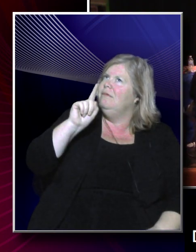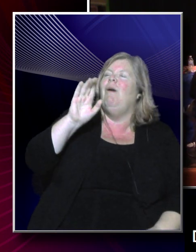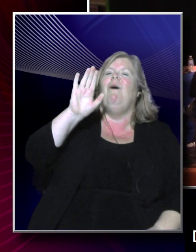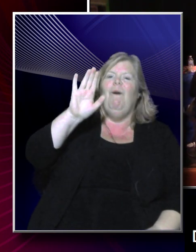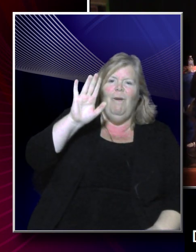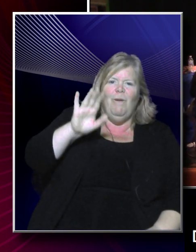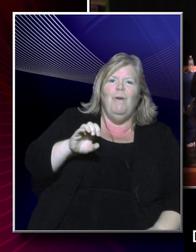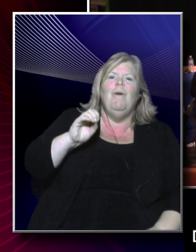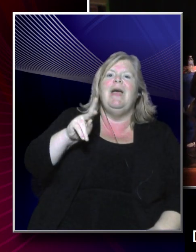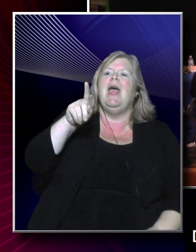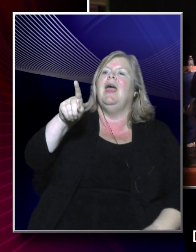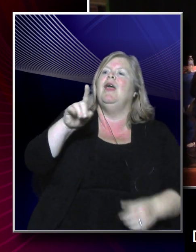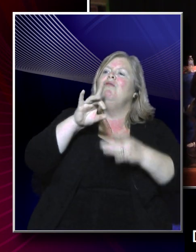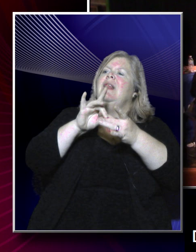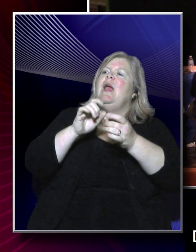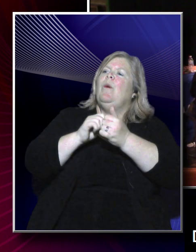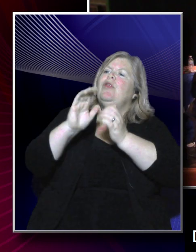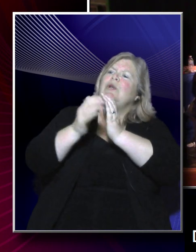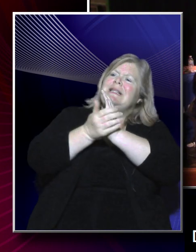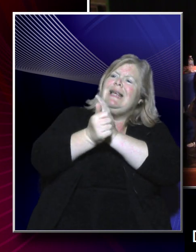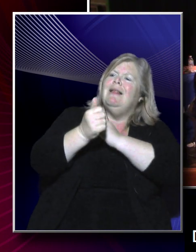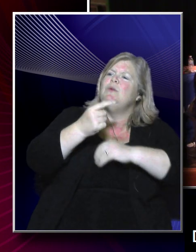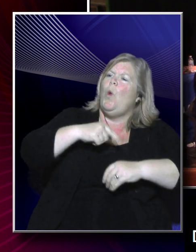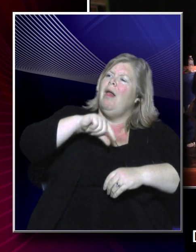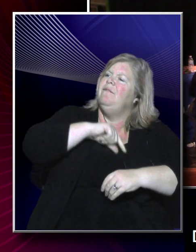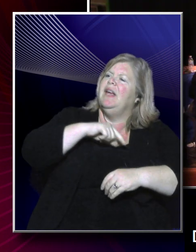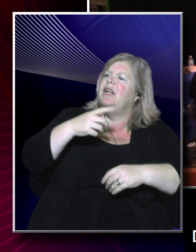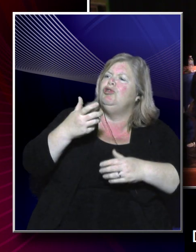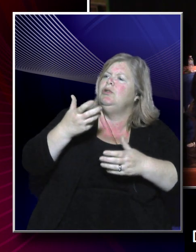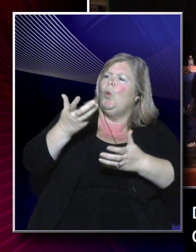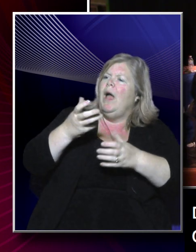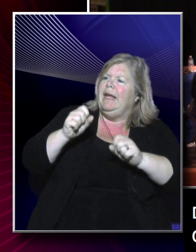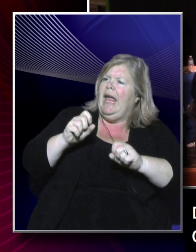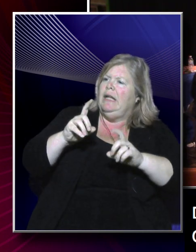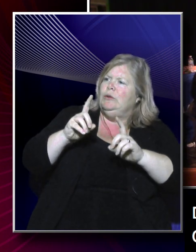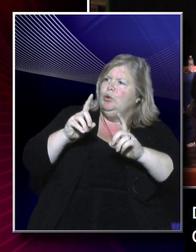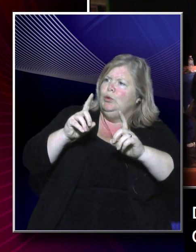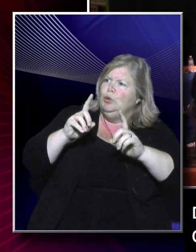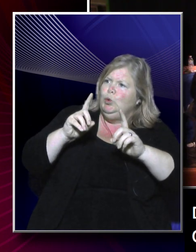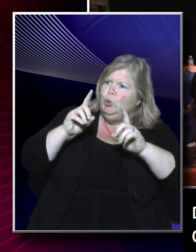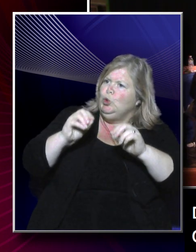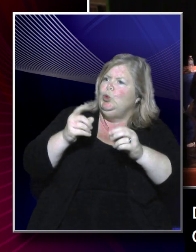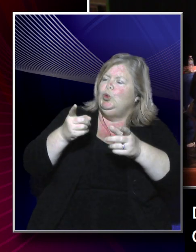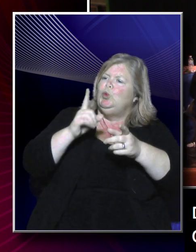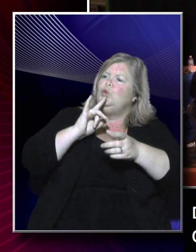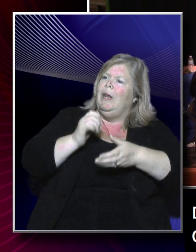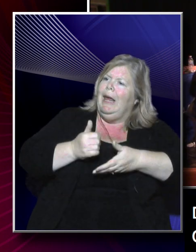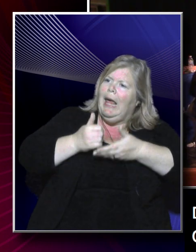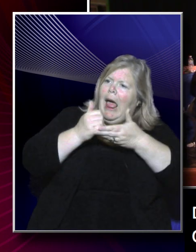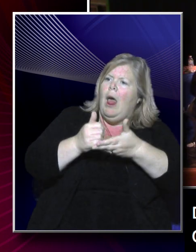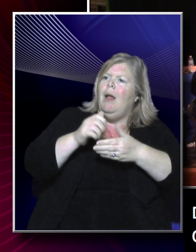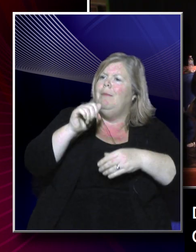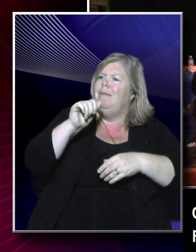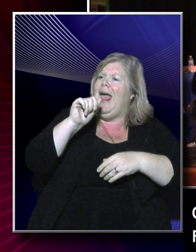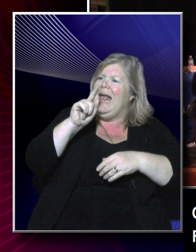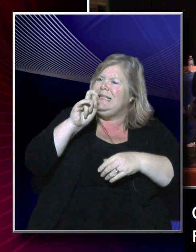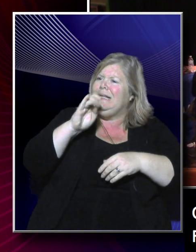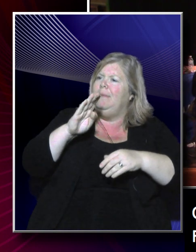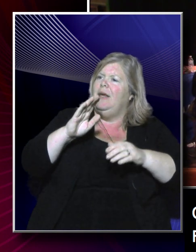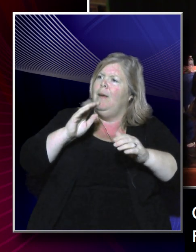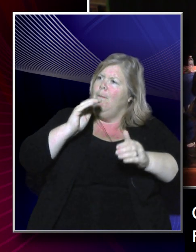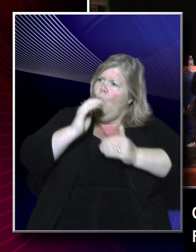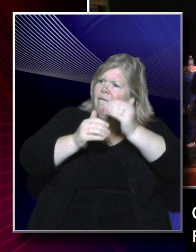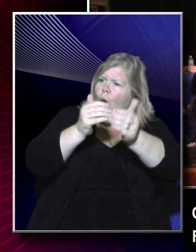Regarding your skills and qualifications, what can you do to help ASDB move forward, specifically with